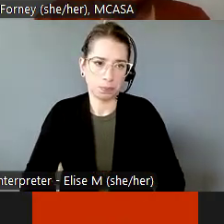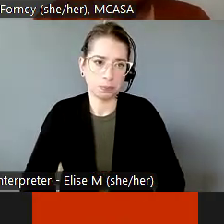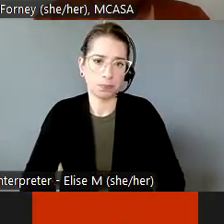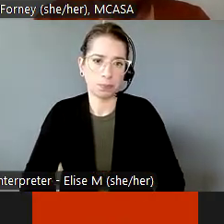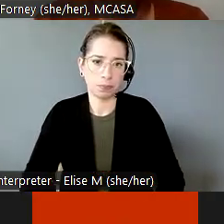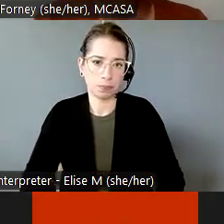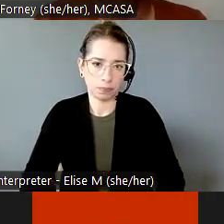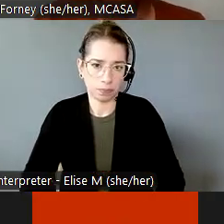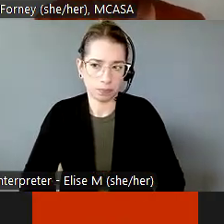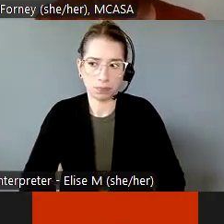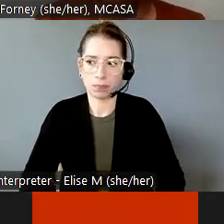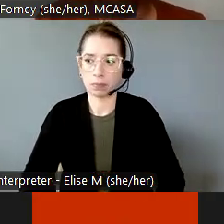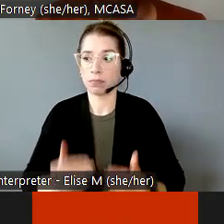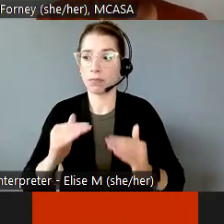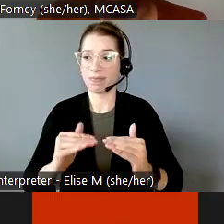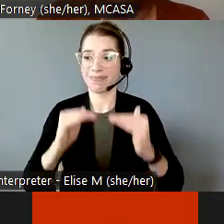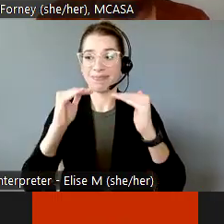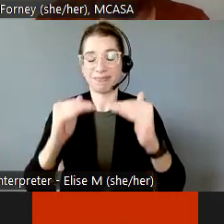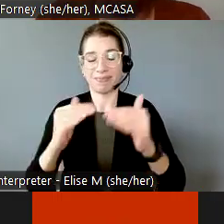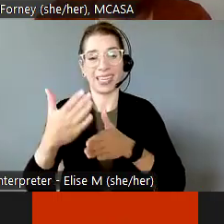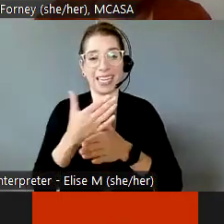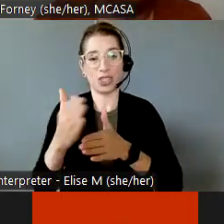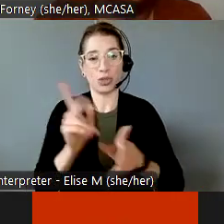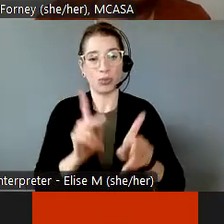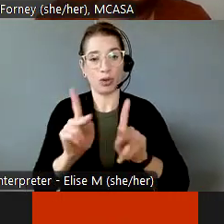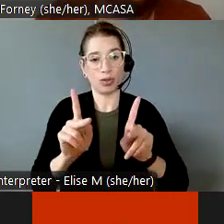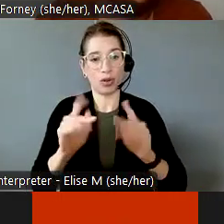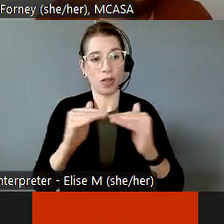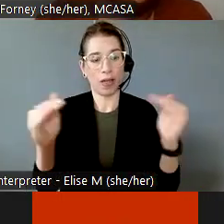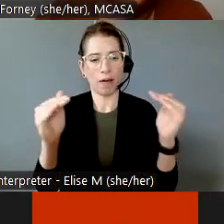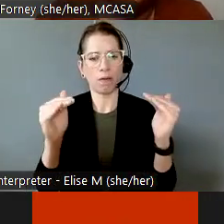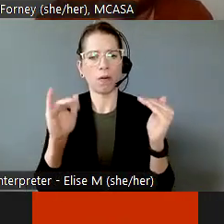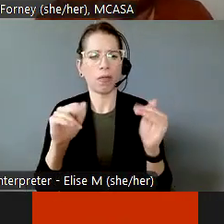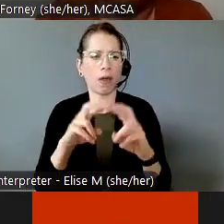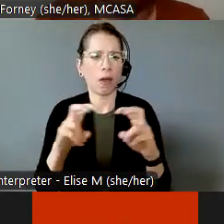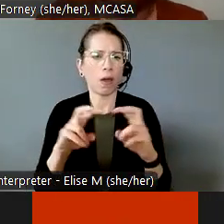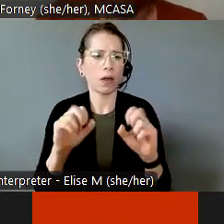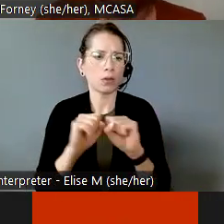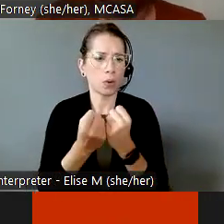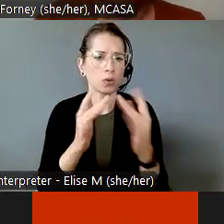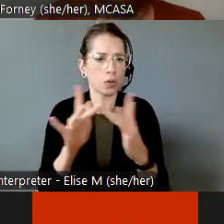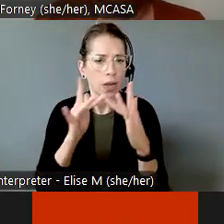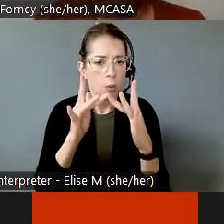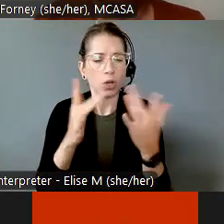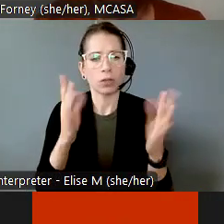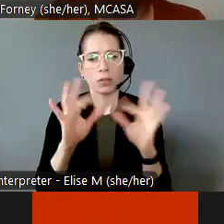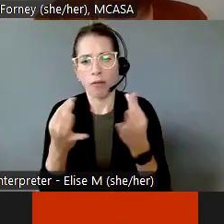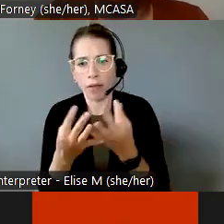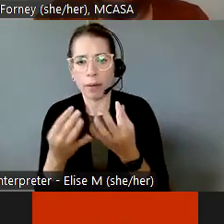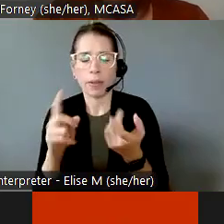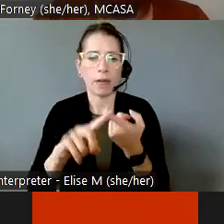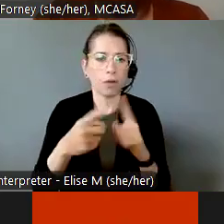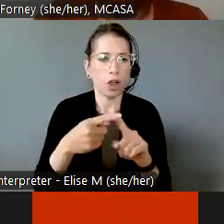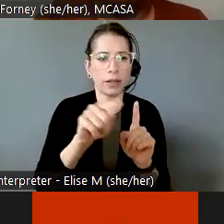Now, from an interpersonal level, we're looking at our social networks, our families, our friends. And